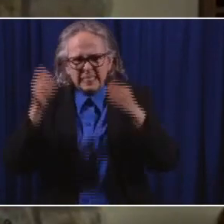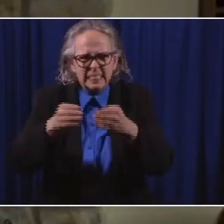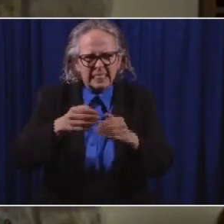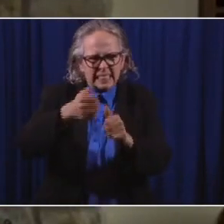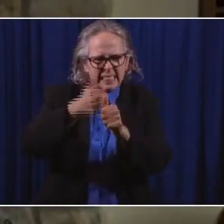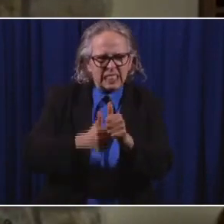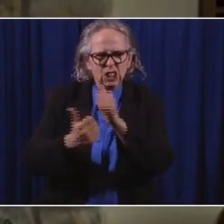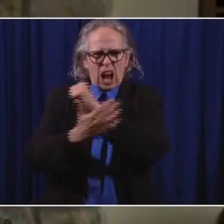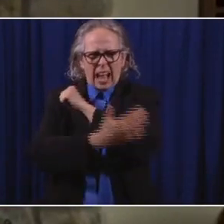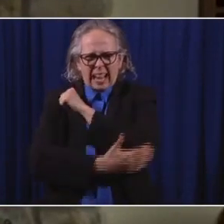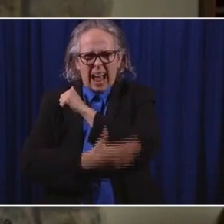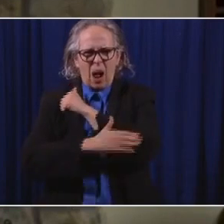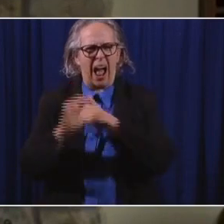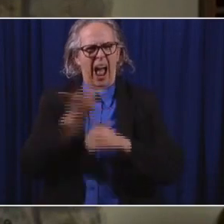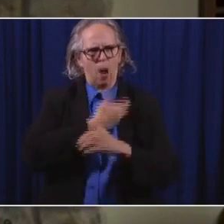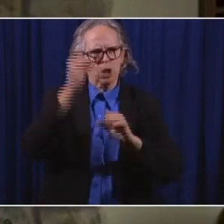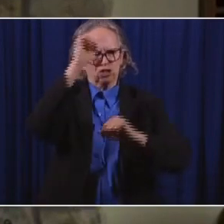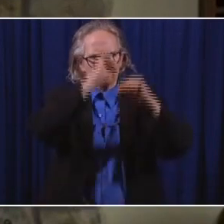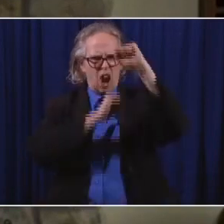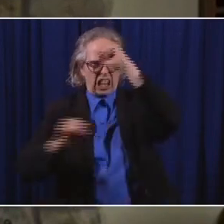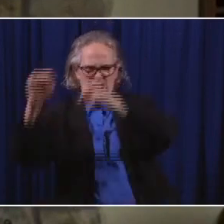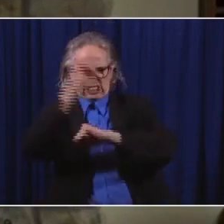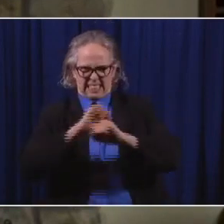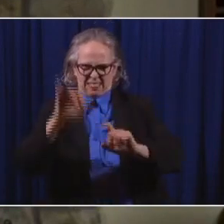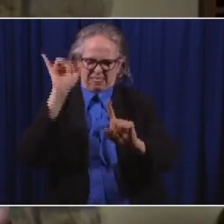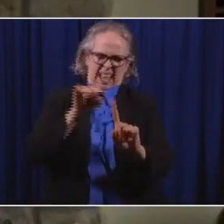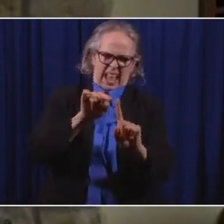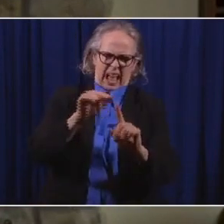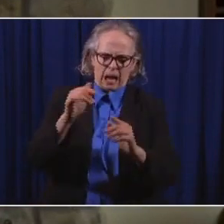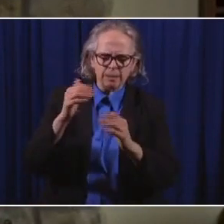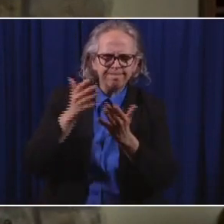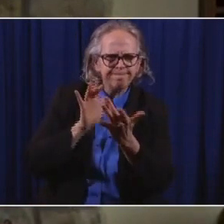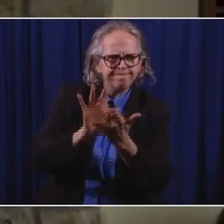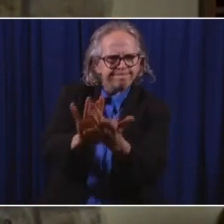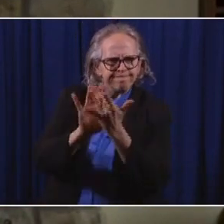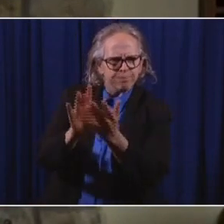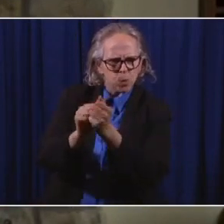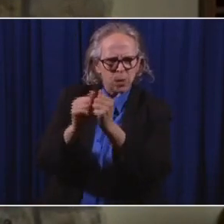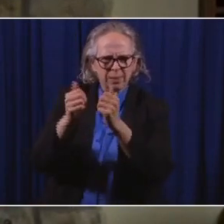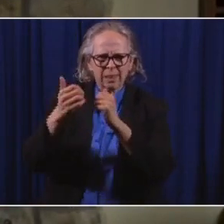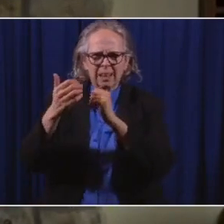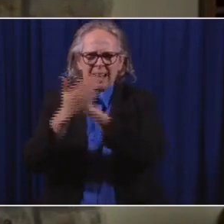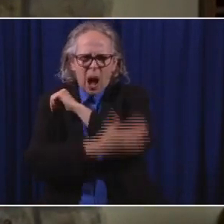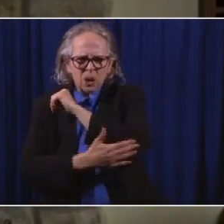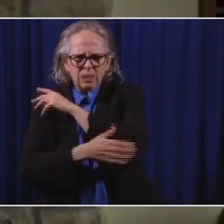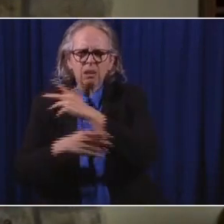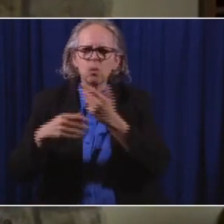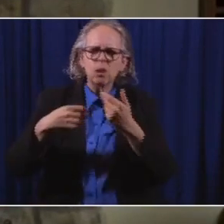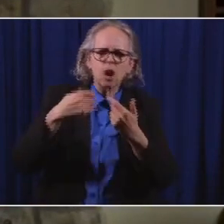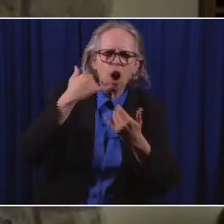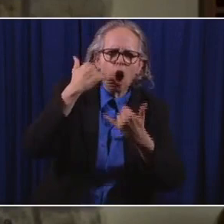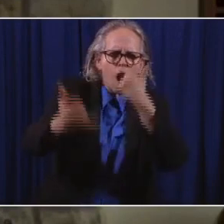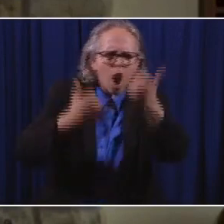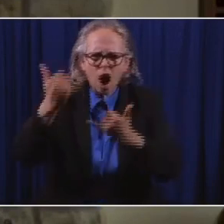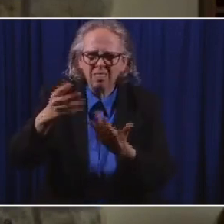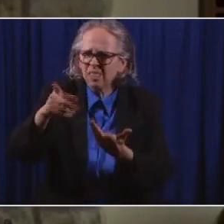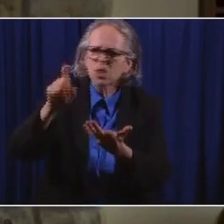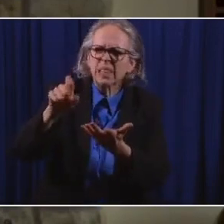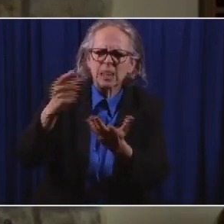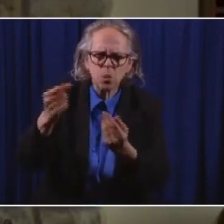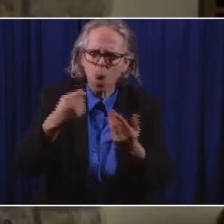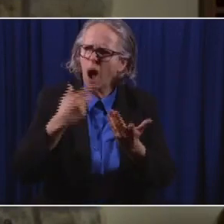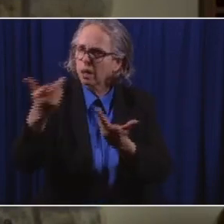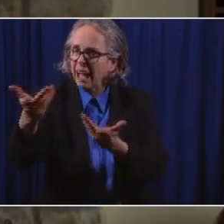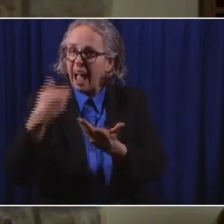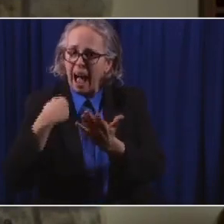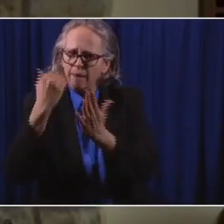calls, you know, sometimes we're finding, hey, somebody needs this. Health department needs this, nursing